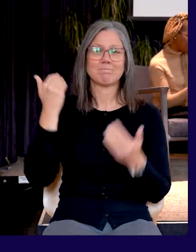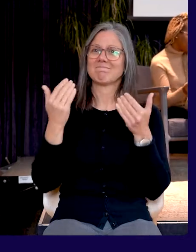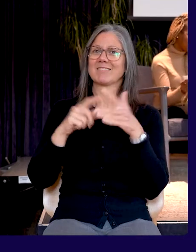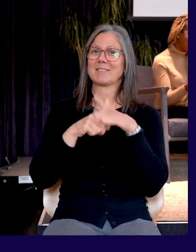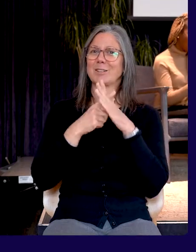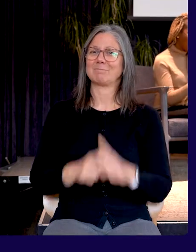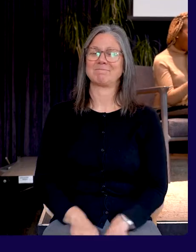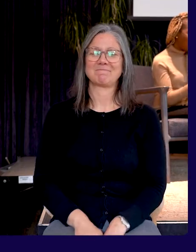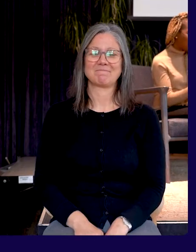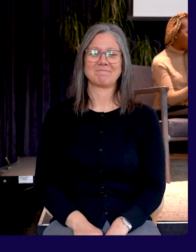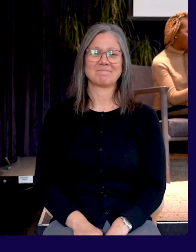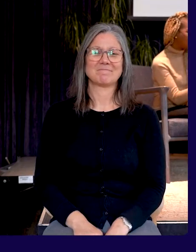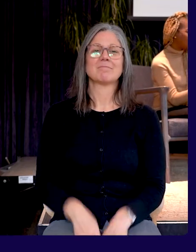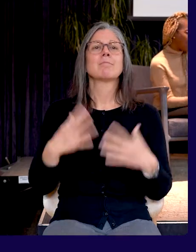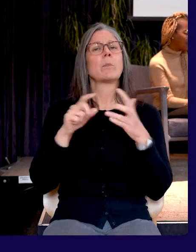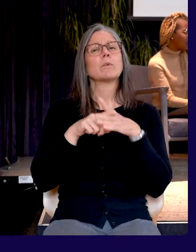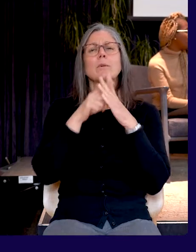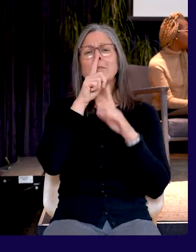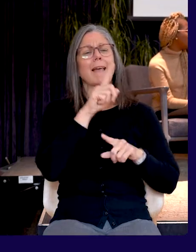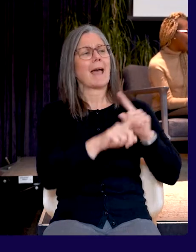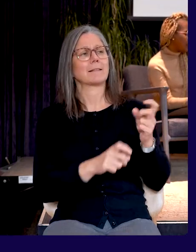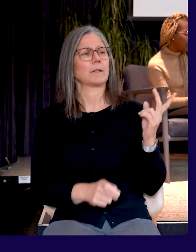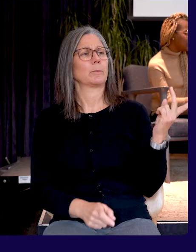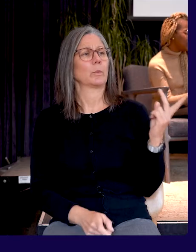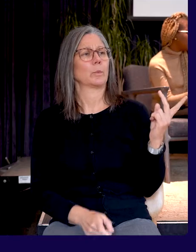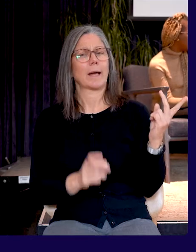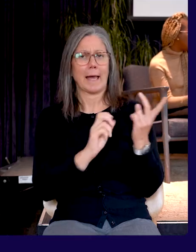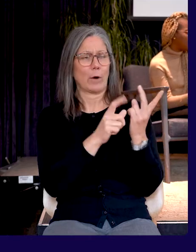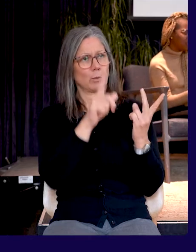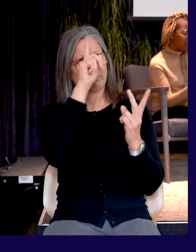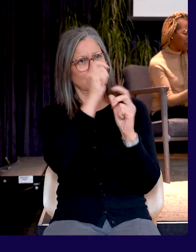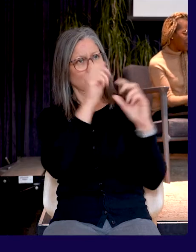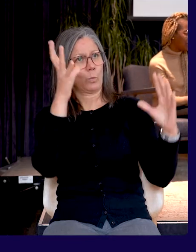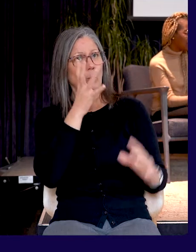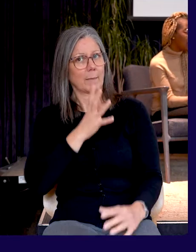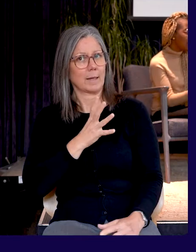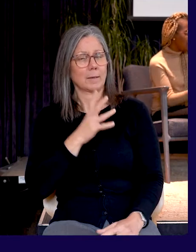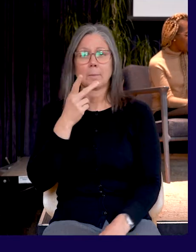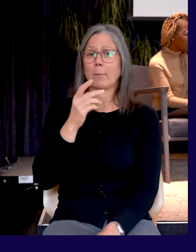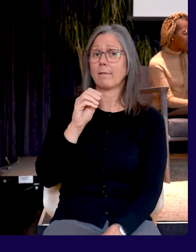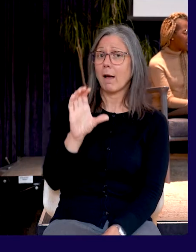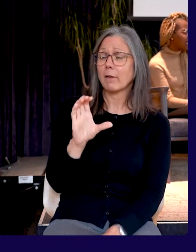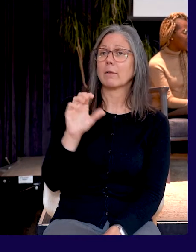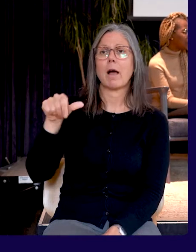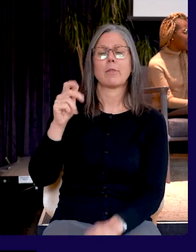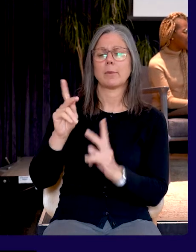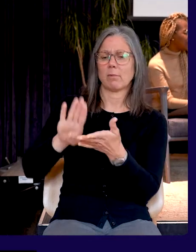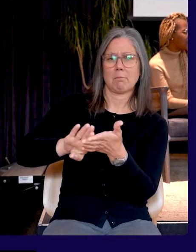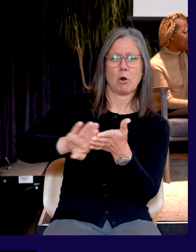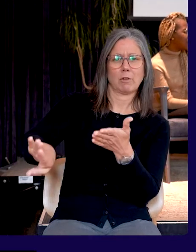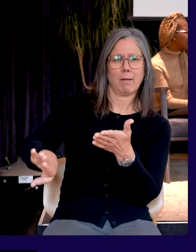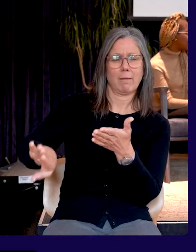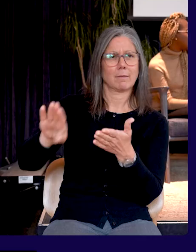started. I want to start by just really asking both of you how you see women, how you see people of color, other marginalized folks